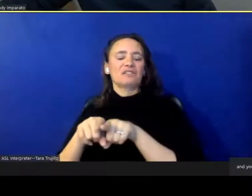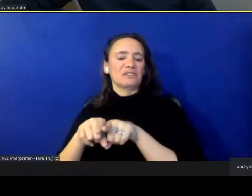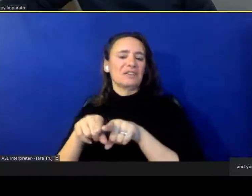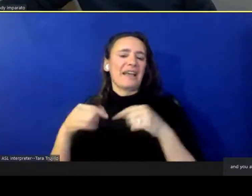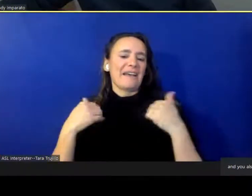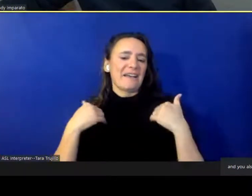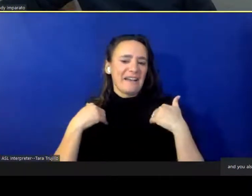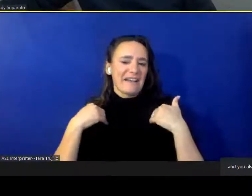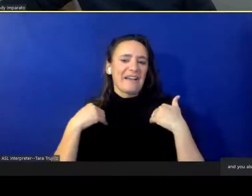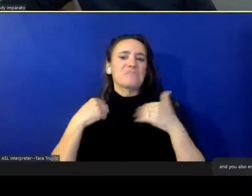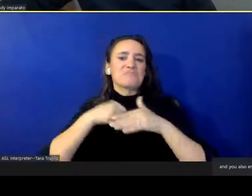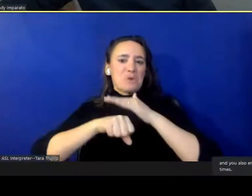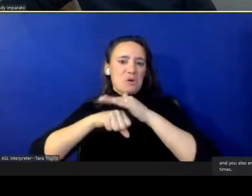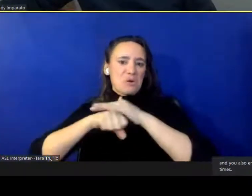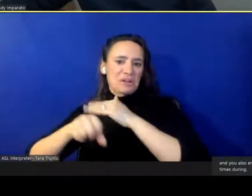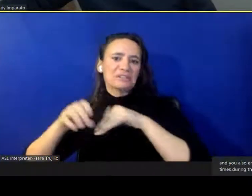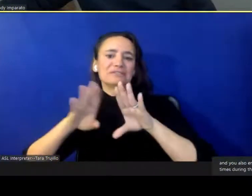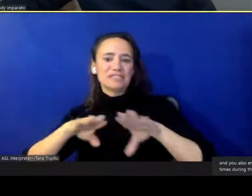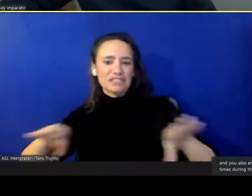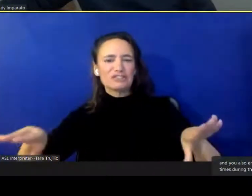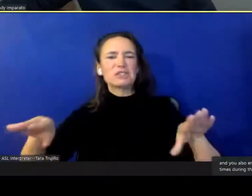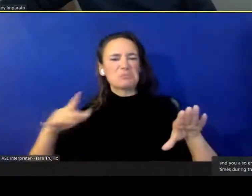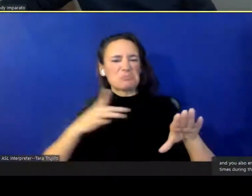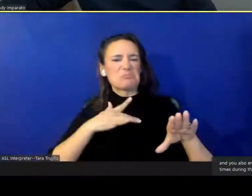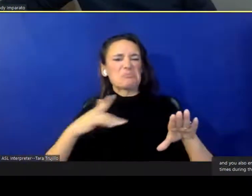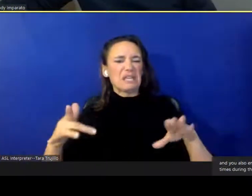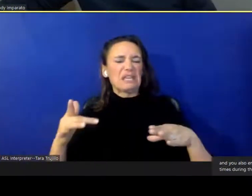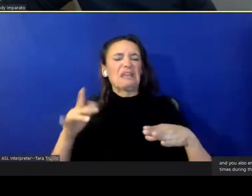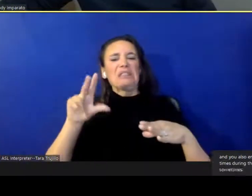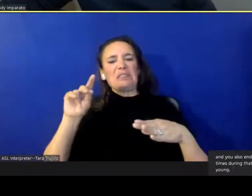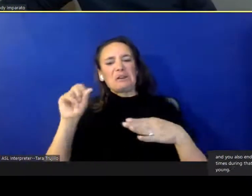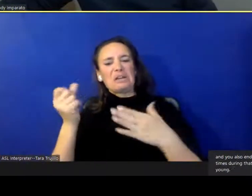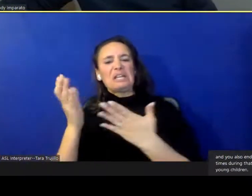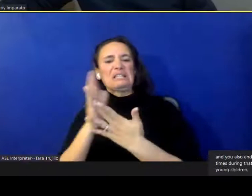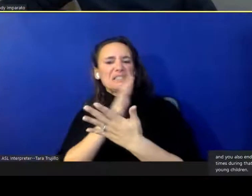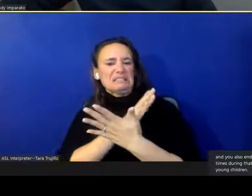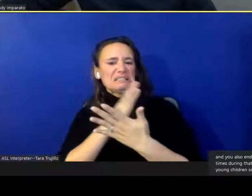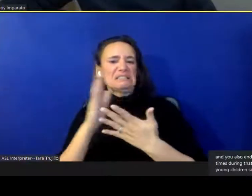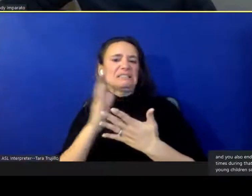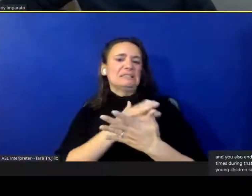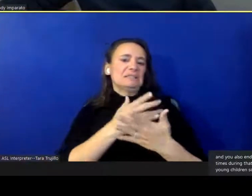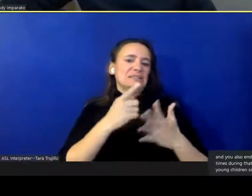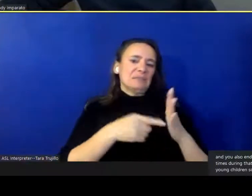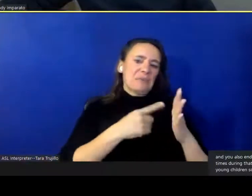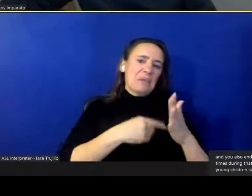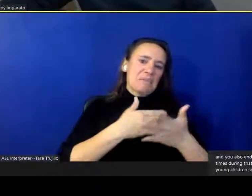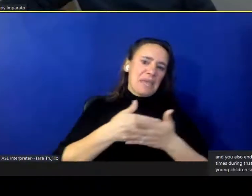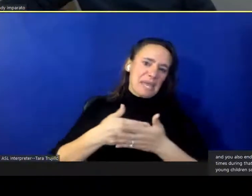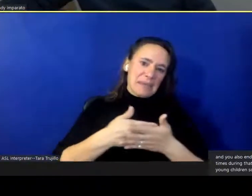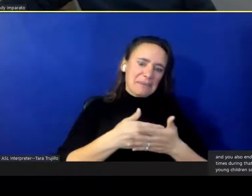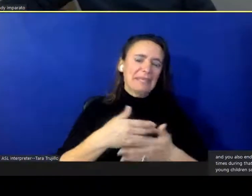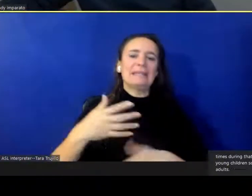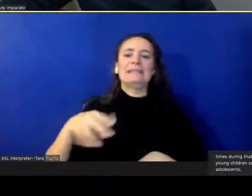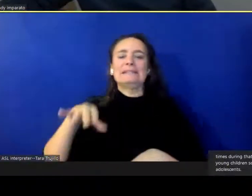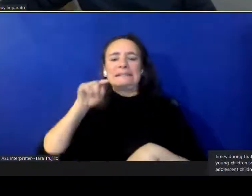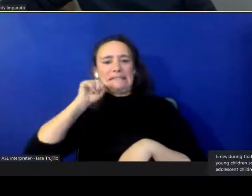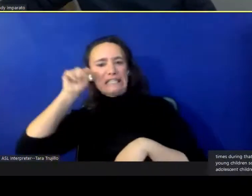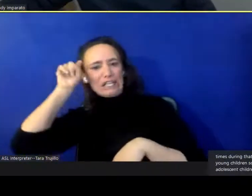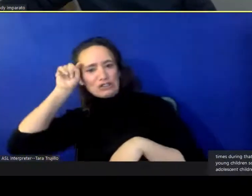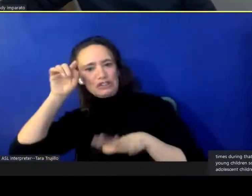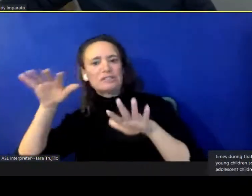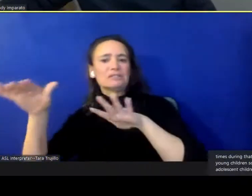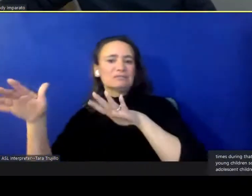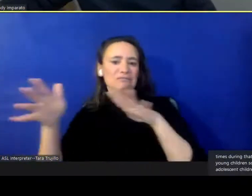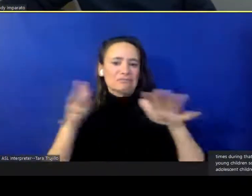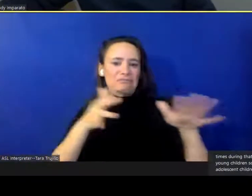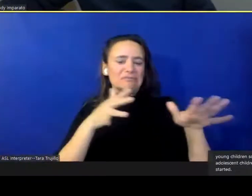children a lot of times during those years, sometimes young children, sometimes, older or adolescent children, depending on how early